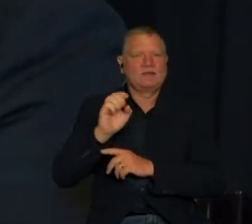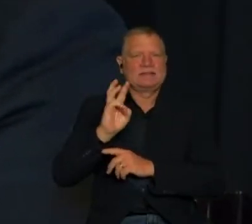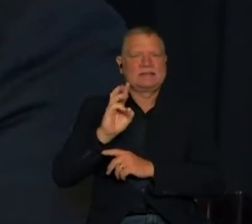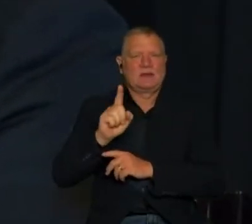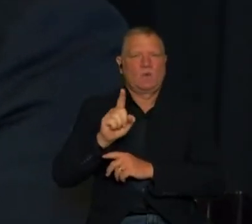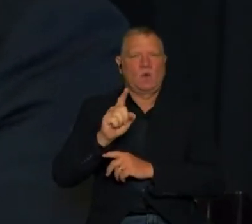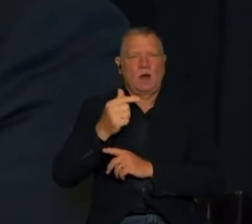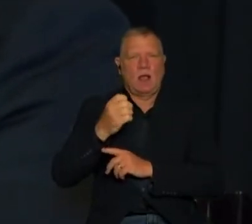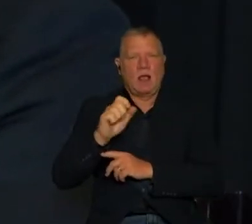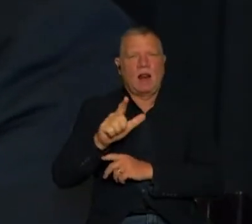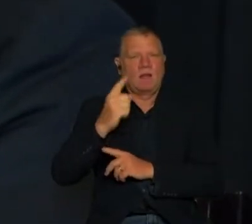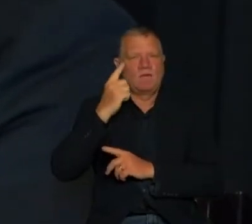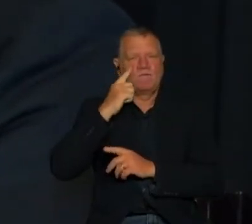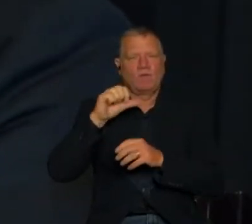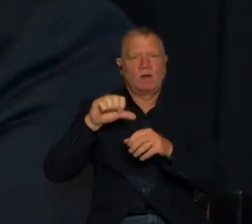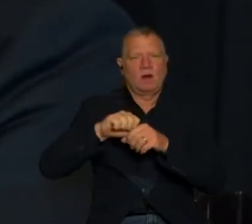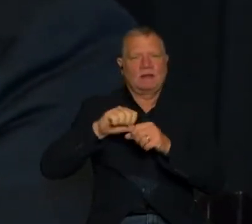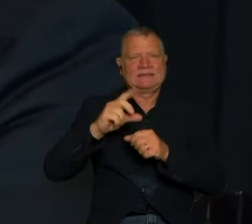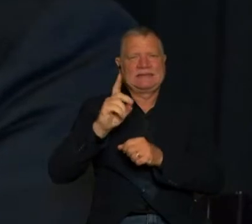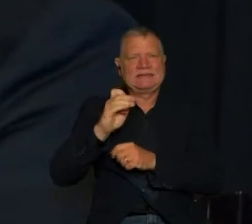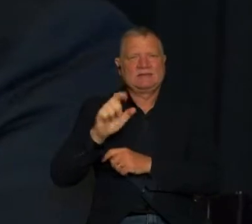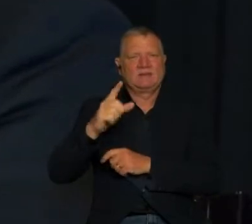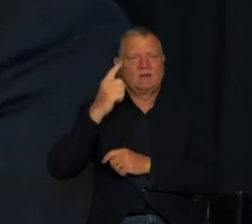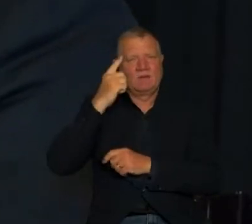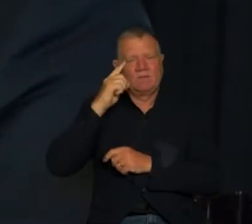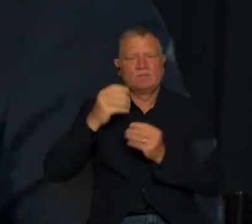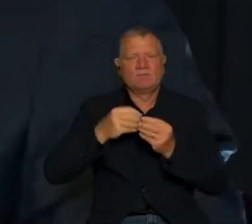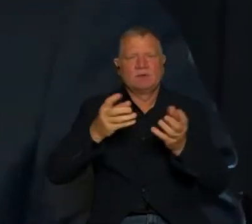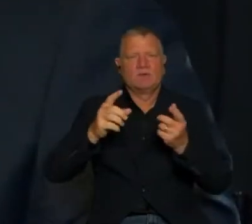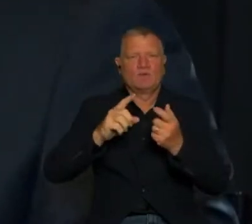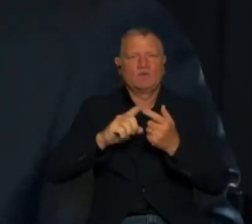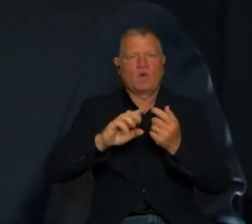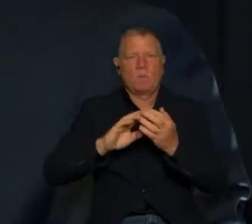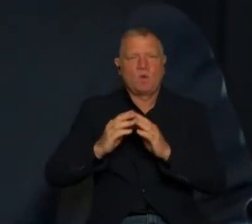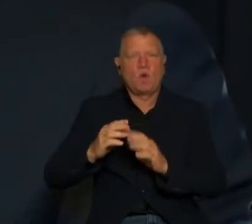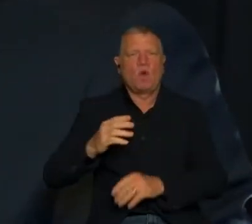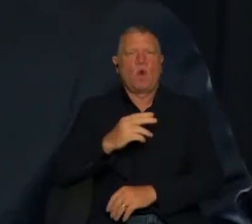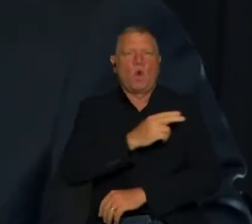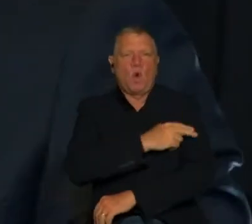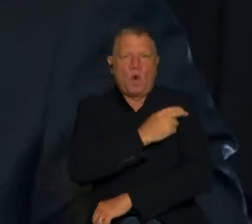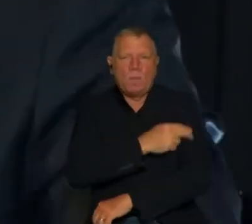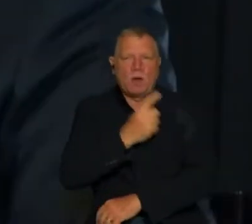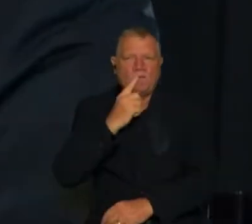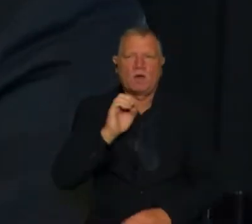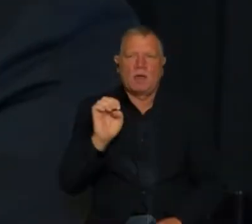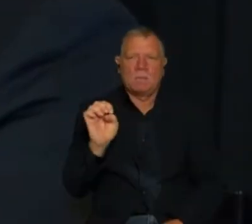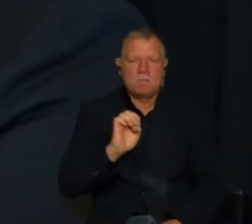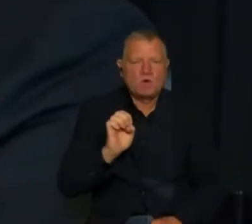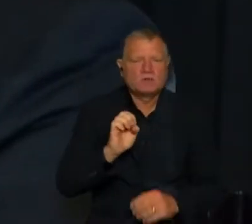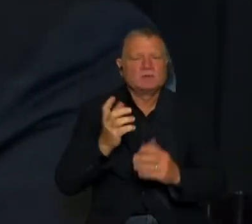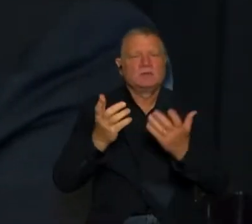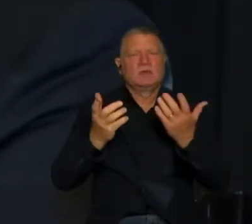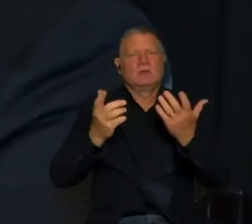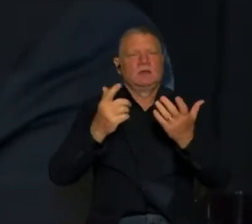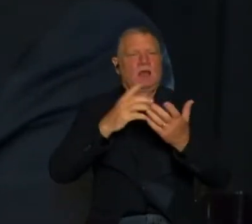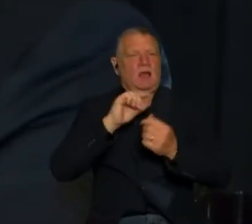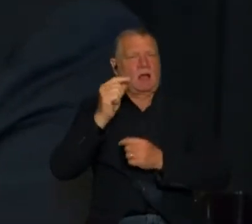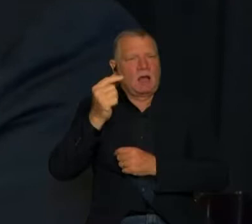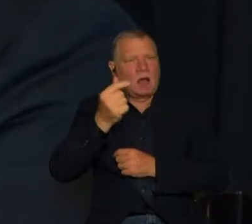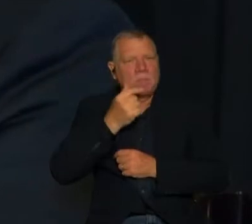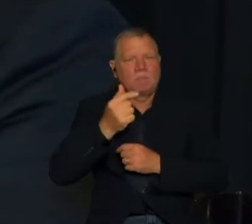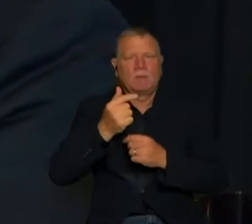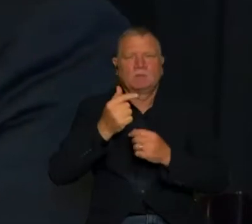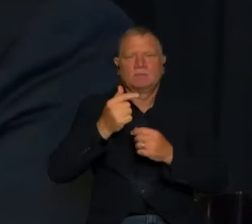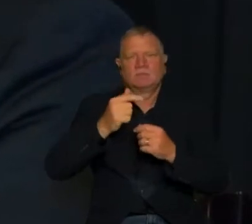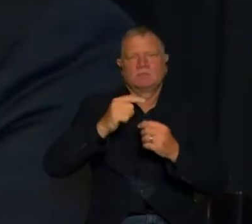161,000 gallons of diesel were distributed to municipalities, hospitals, emergency centers, and other government entities,